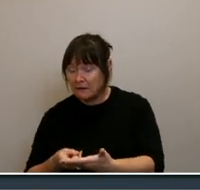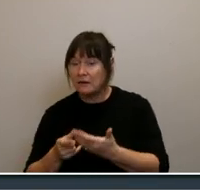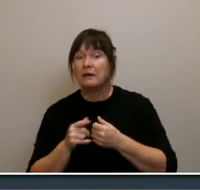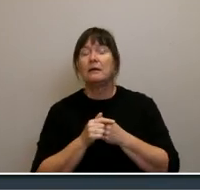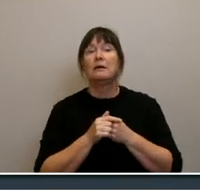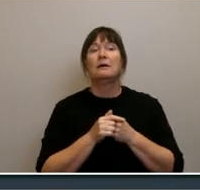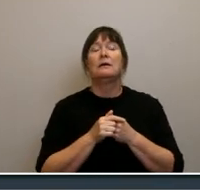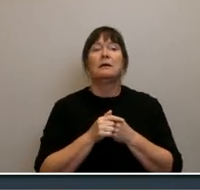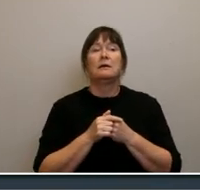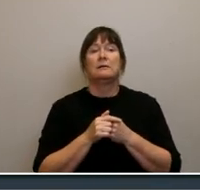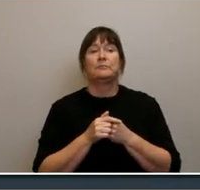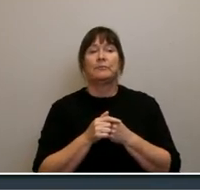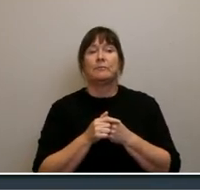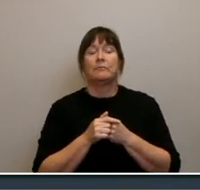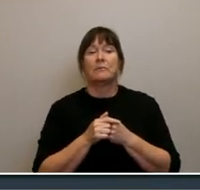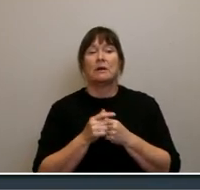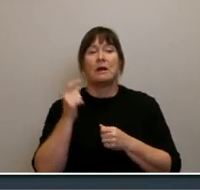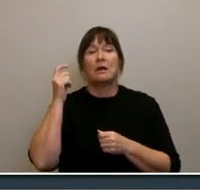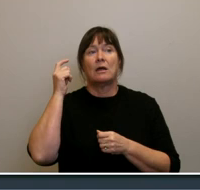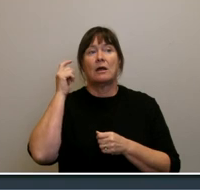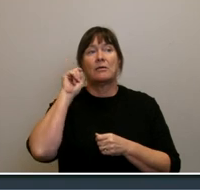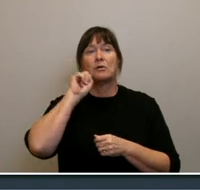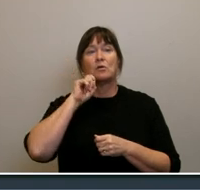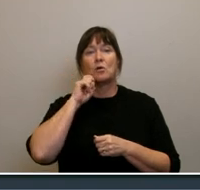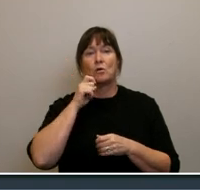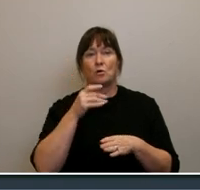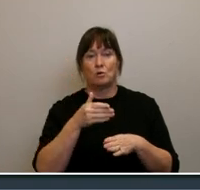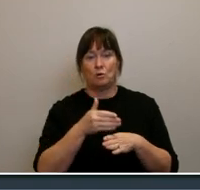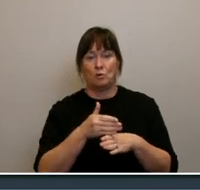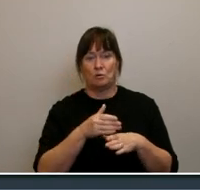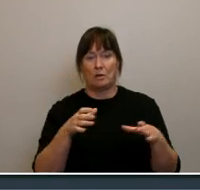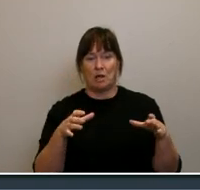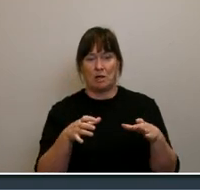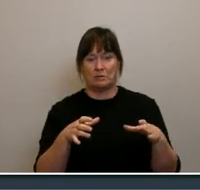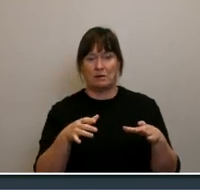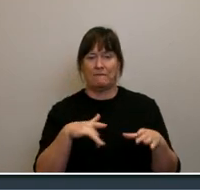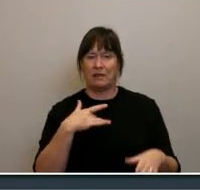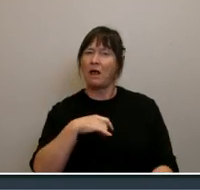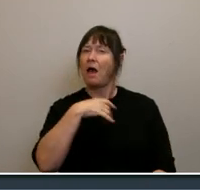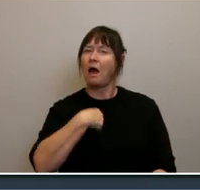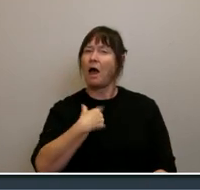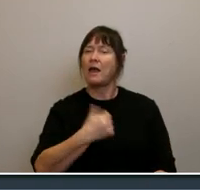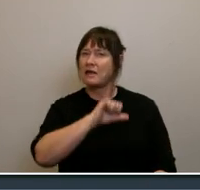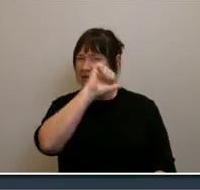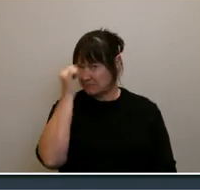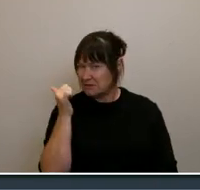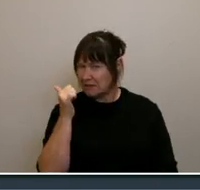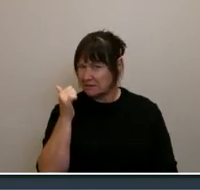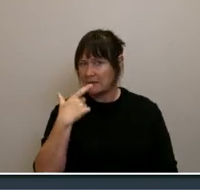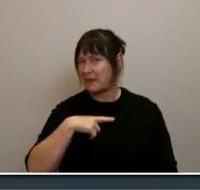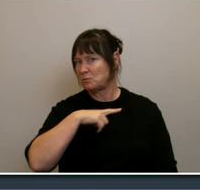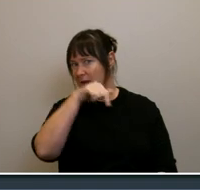But I think the waterworks one is the one where my expertise comes in, and that's really why I'm here.